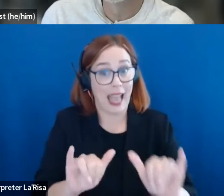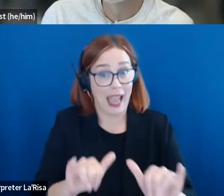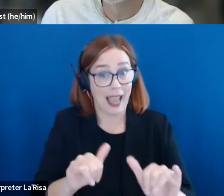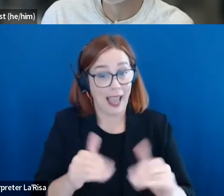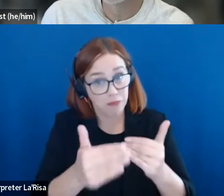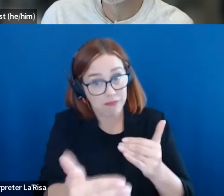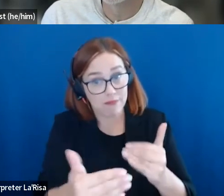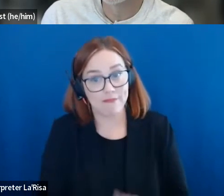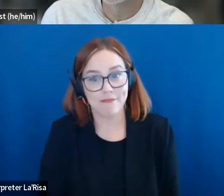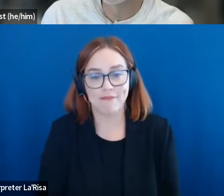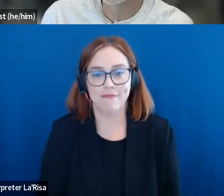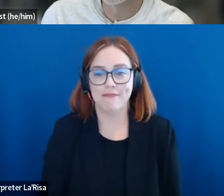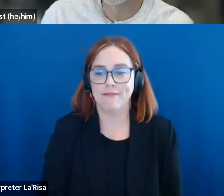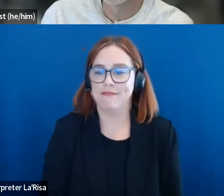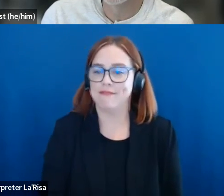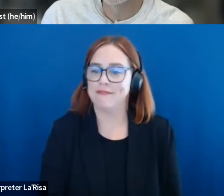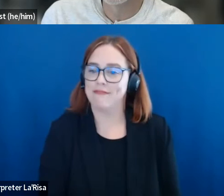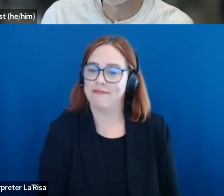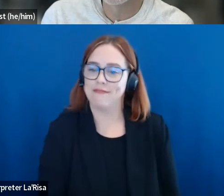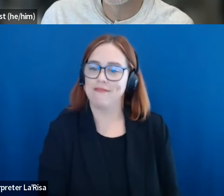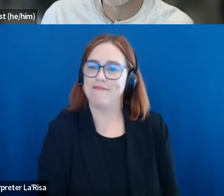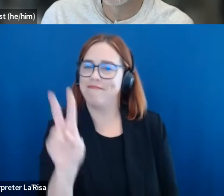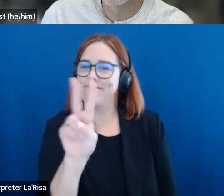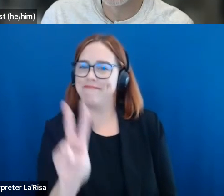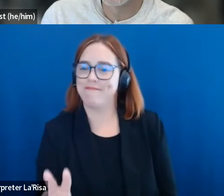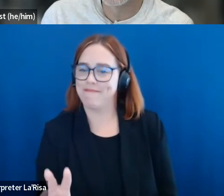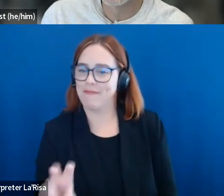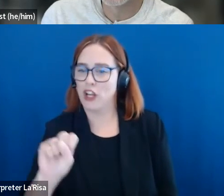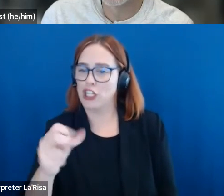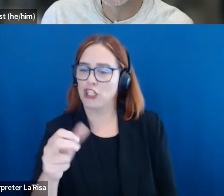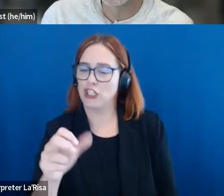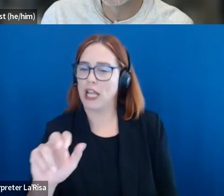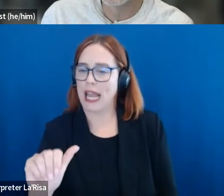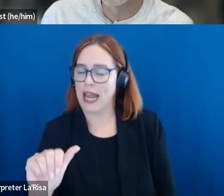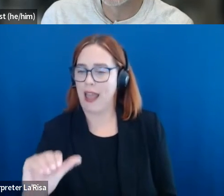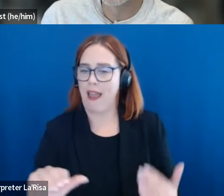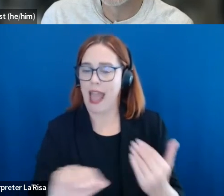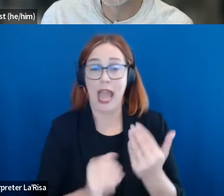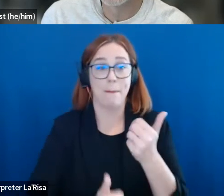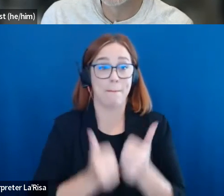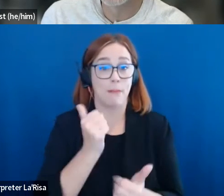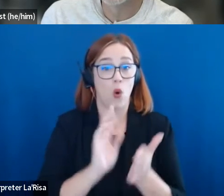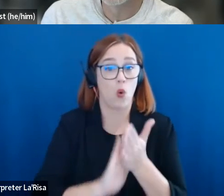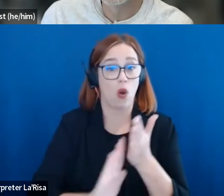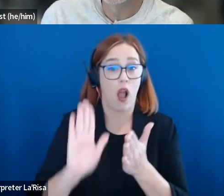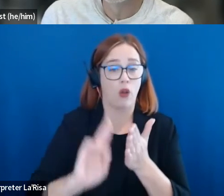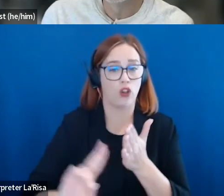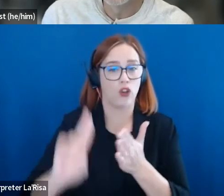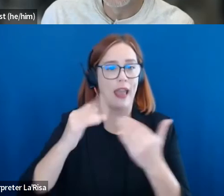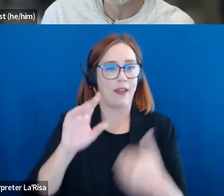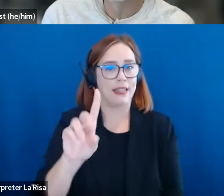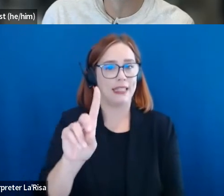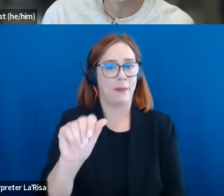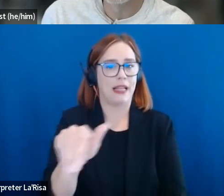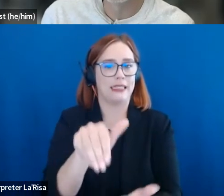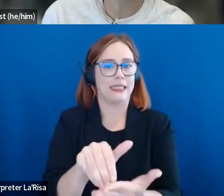This is Shaylin. I also see Shana adding in the chat that most colleges and universities have a disability center or an